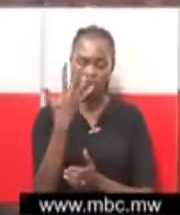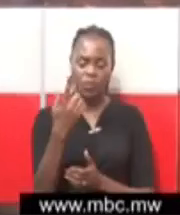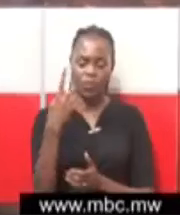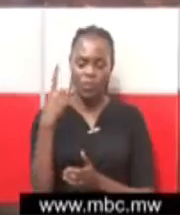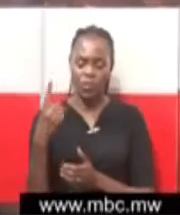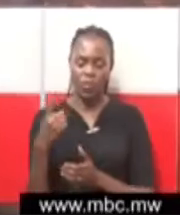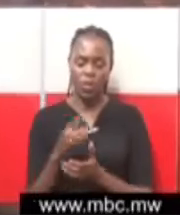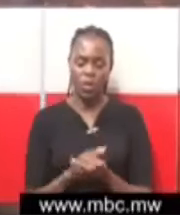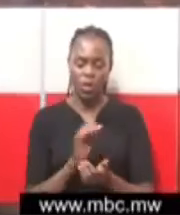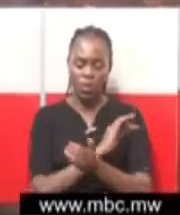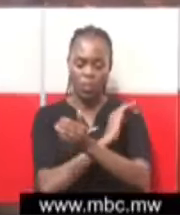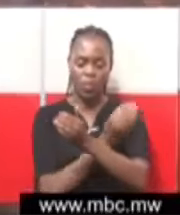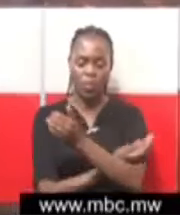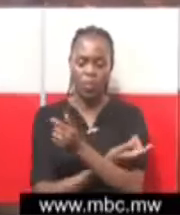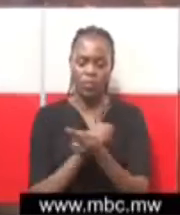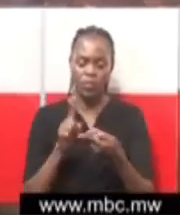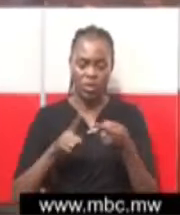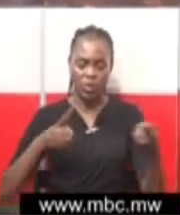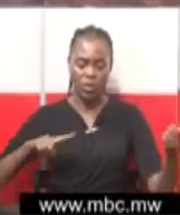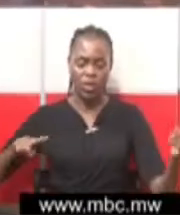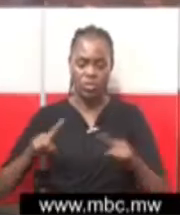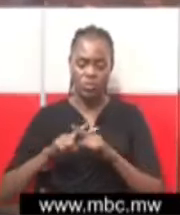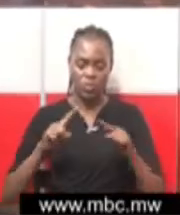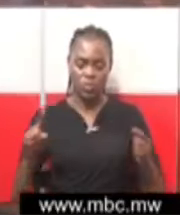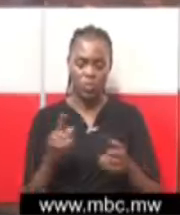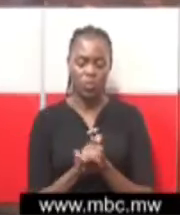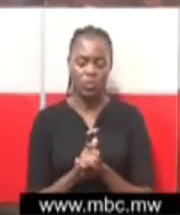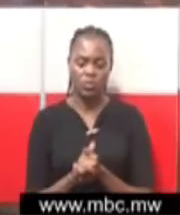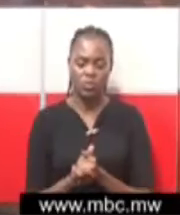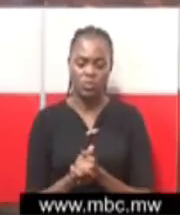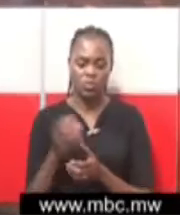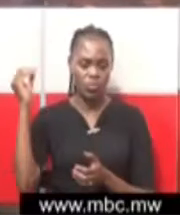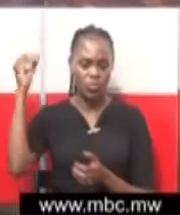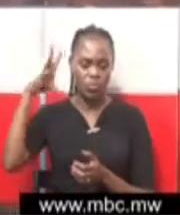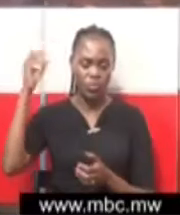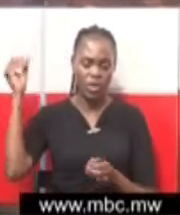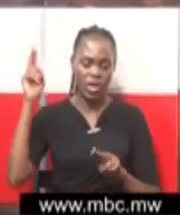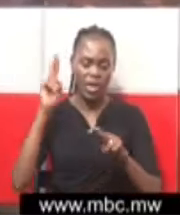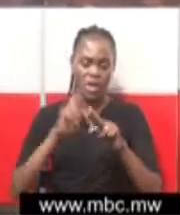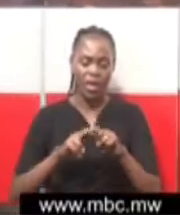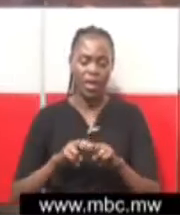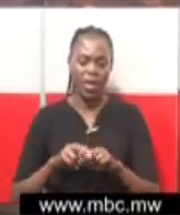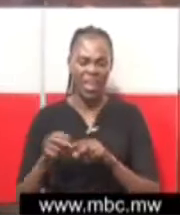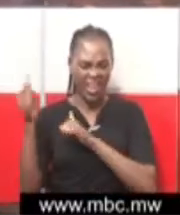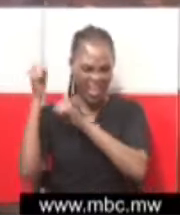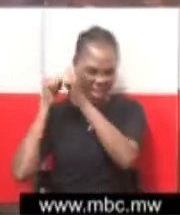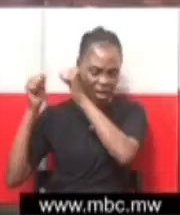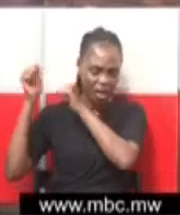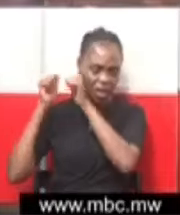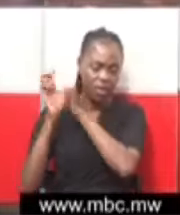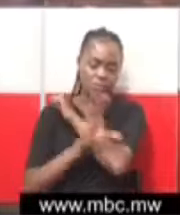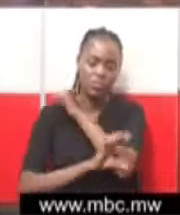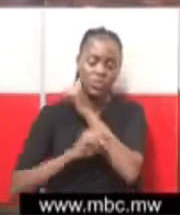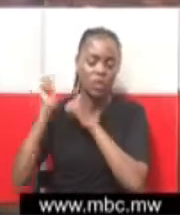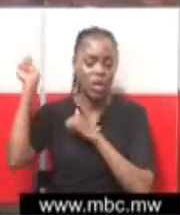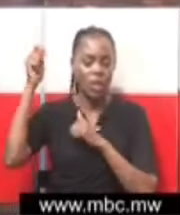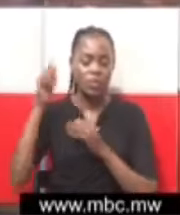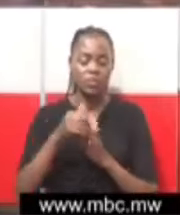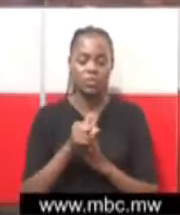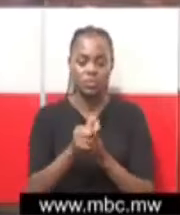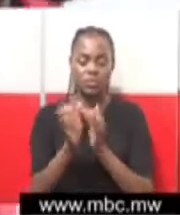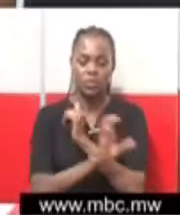megawatts of energy and that the issue of frequent blackouts will be a thing of the past in Malawi. The Malawi leader